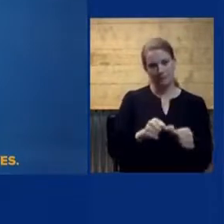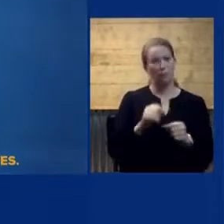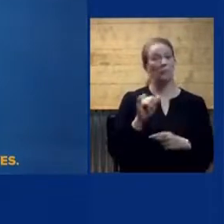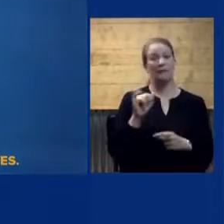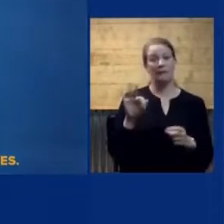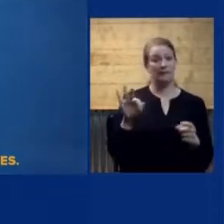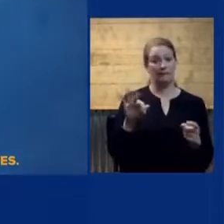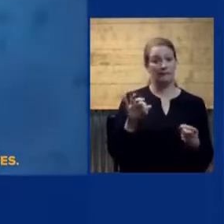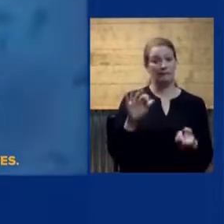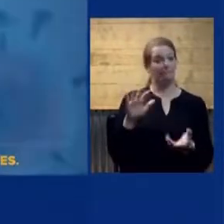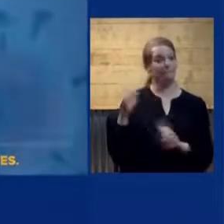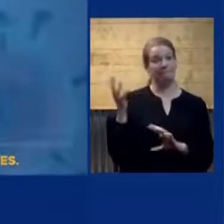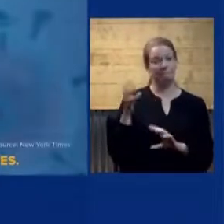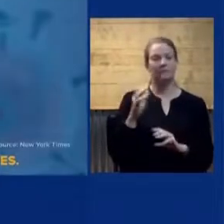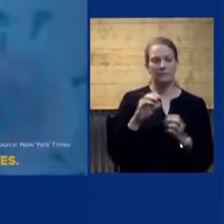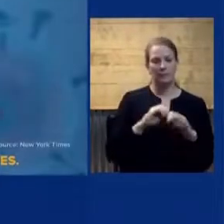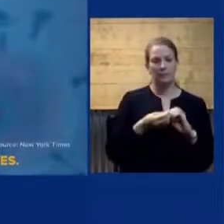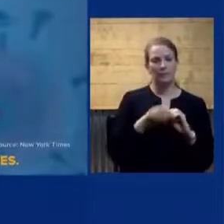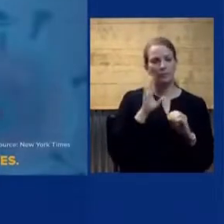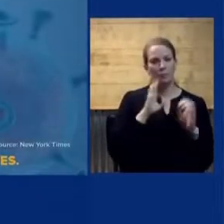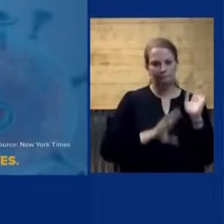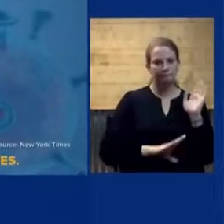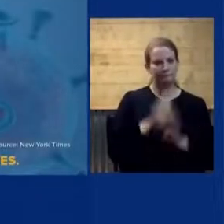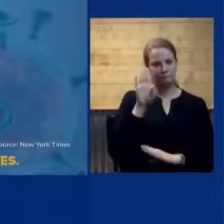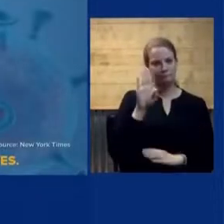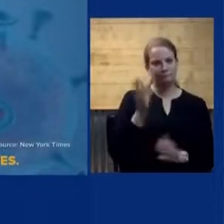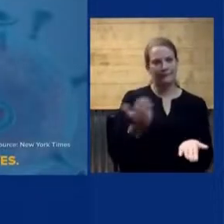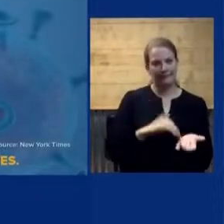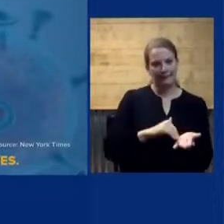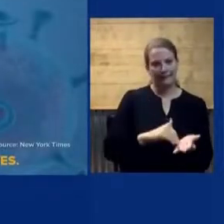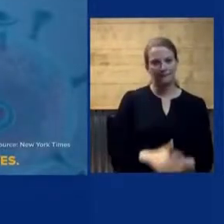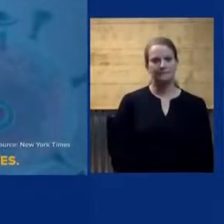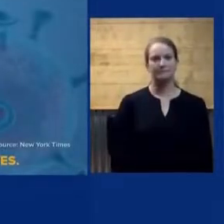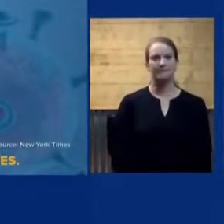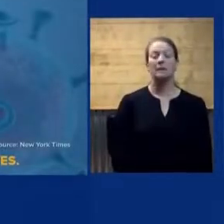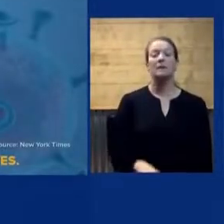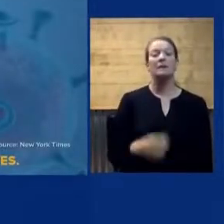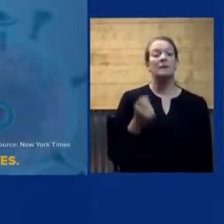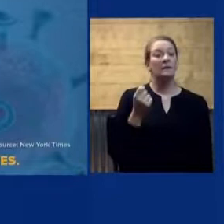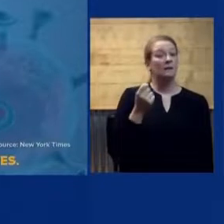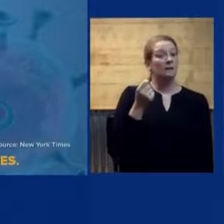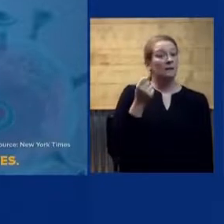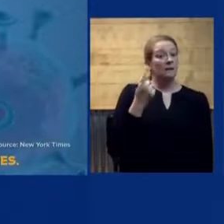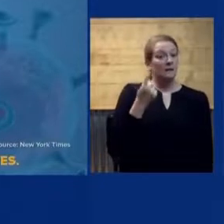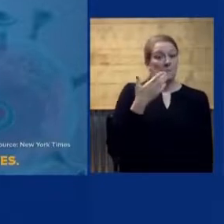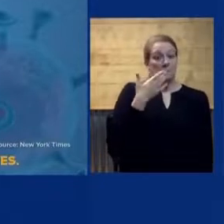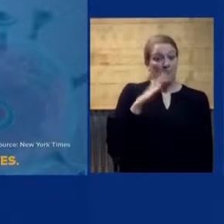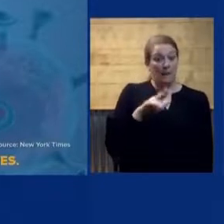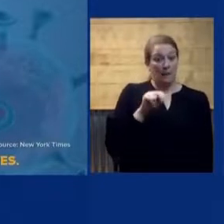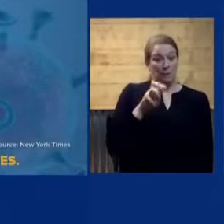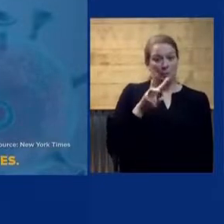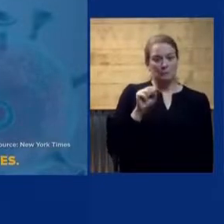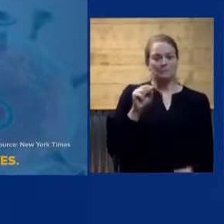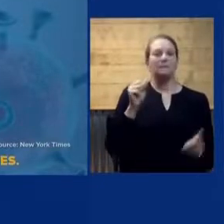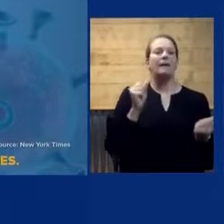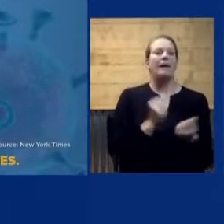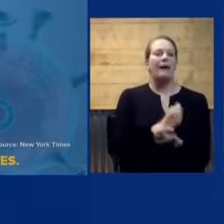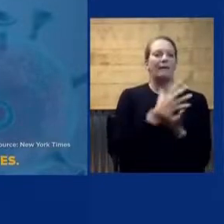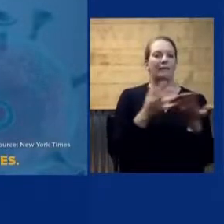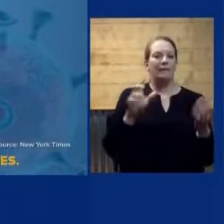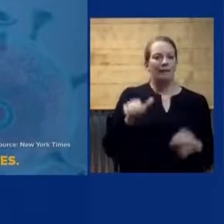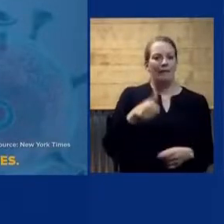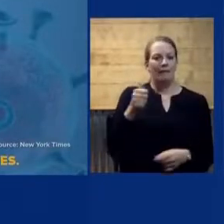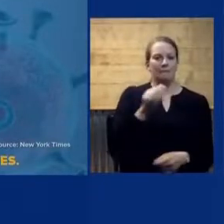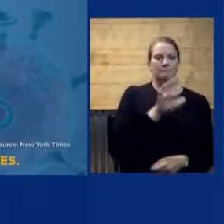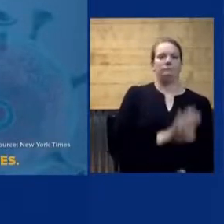change quickly. Bad news is everything around us, frankly. Tale of two